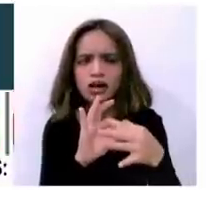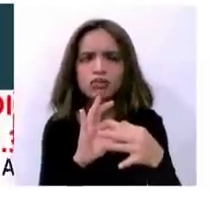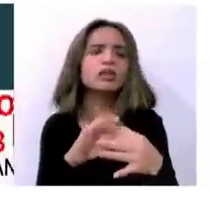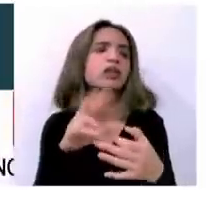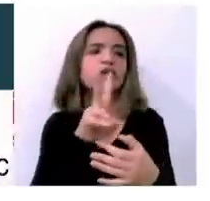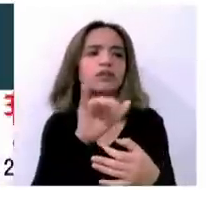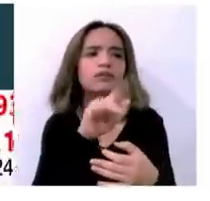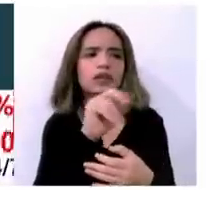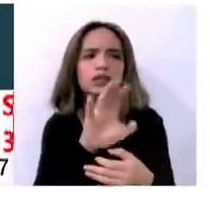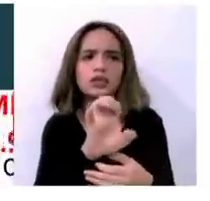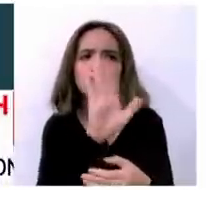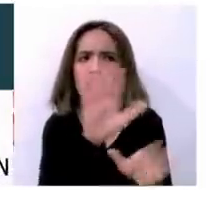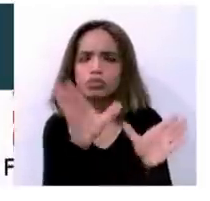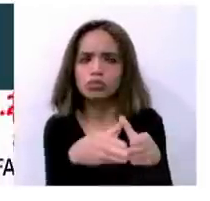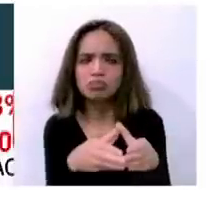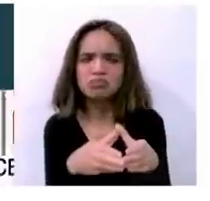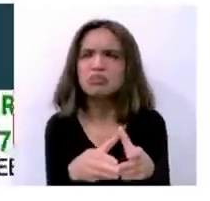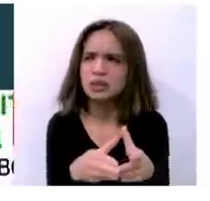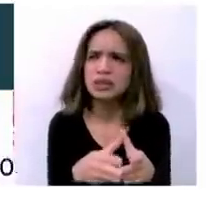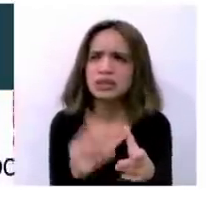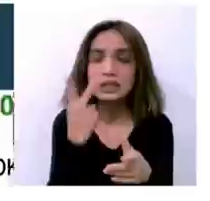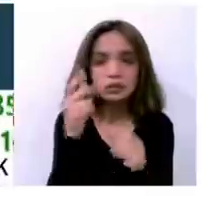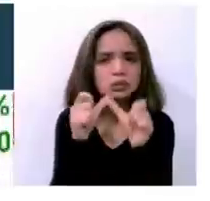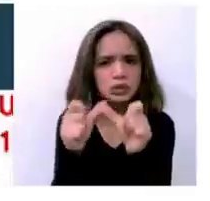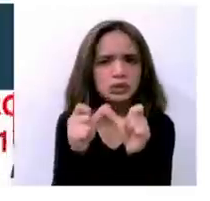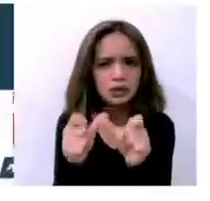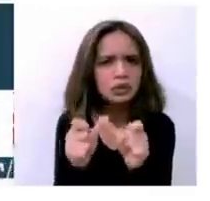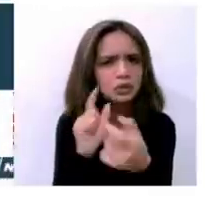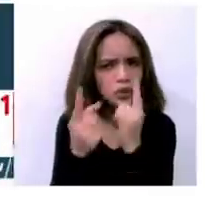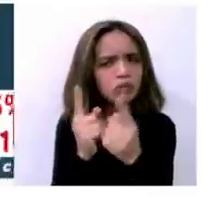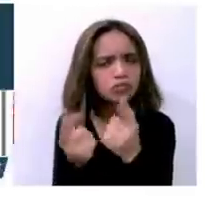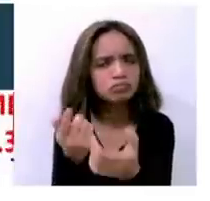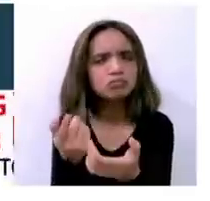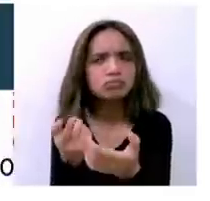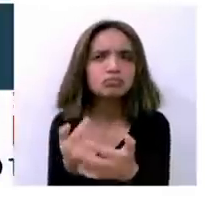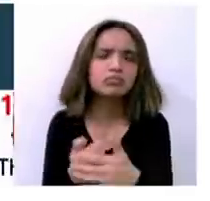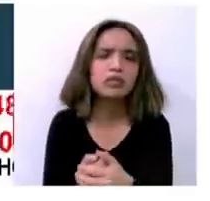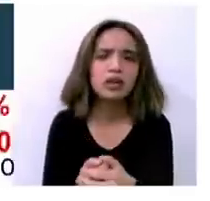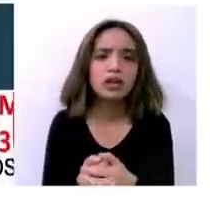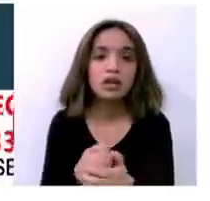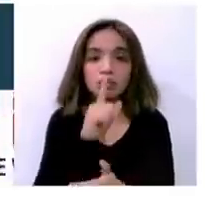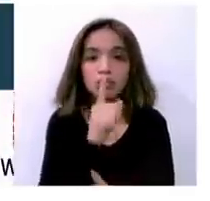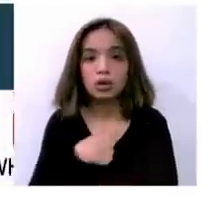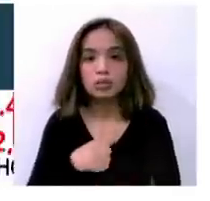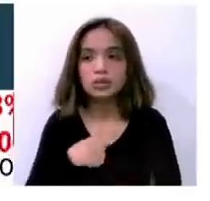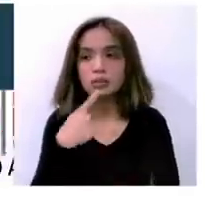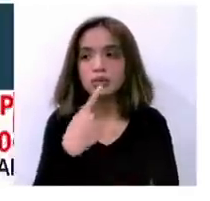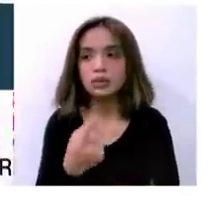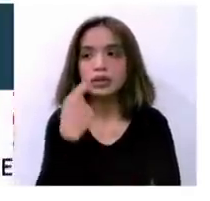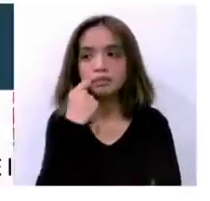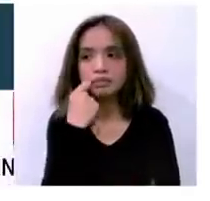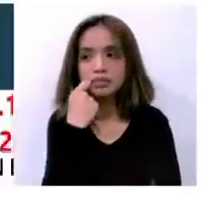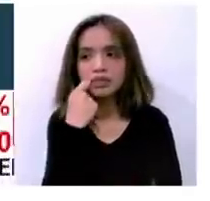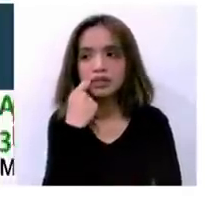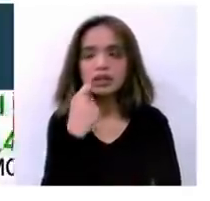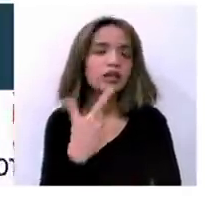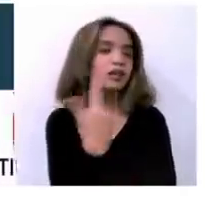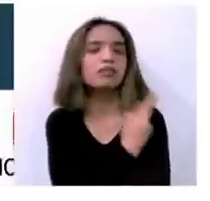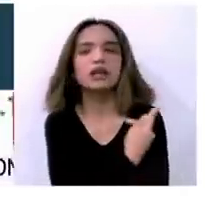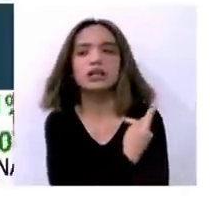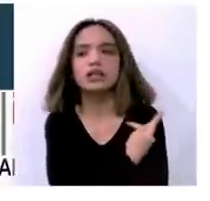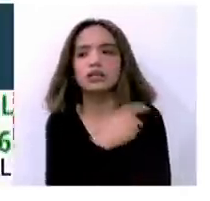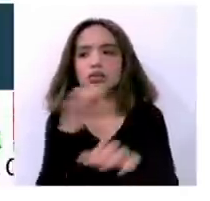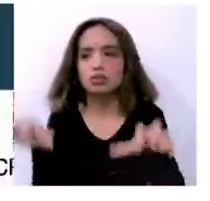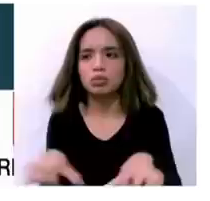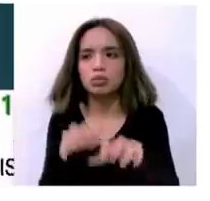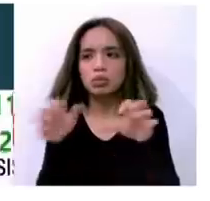and your camp? We will continue talking to him about that. No? Actually, as I said earlier, the vaccination effort has more